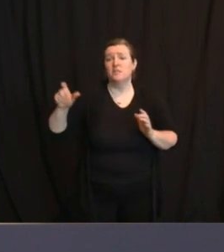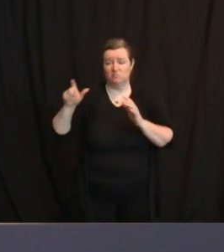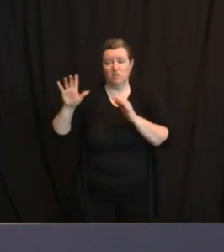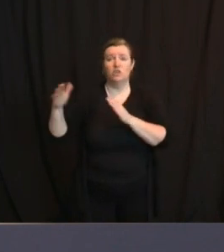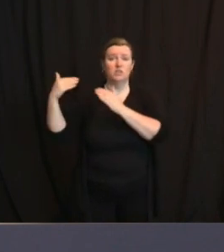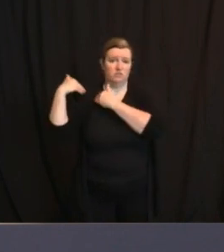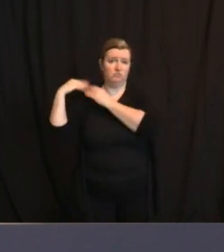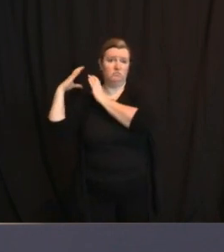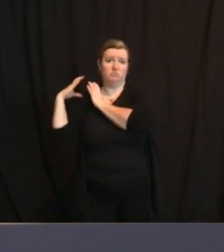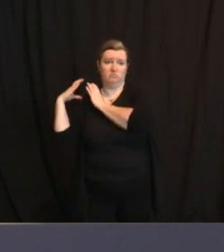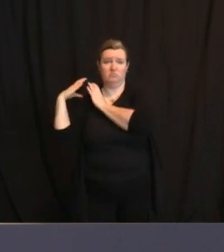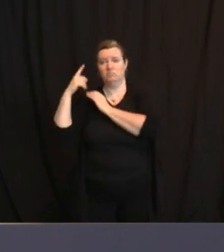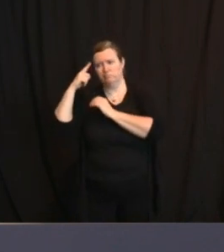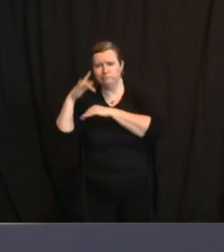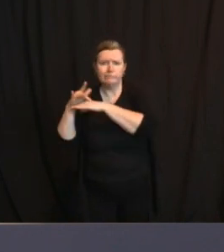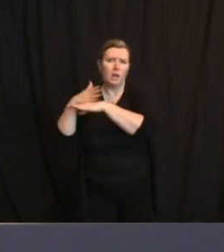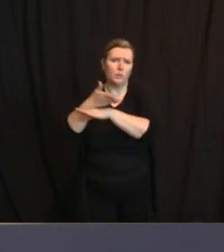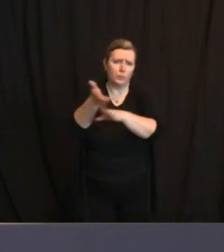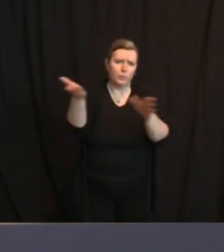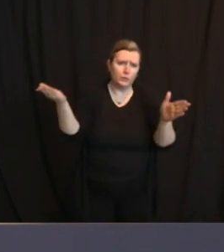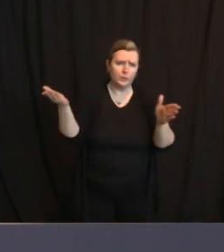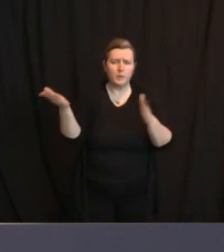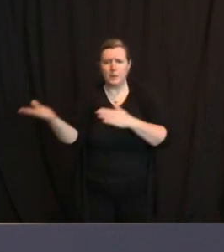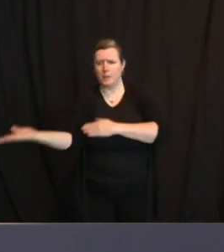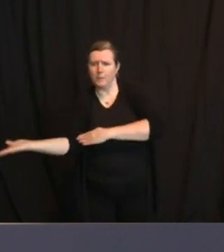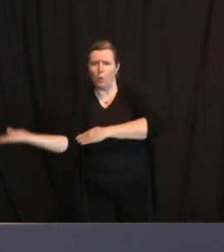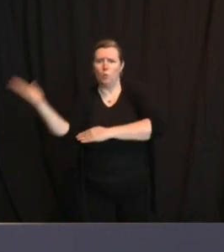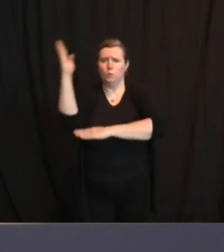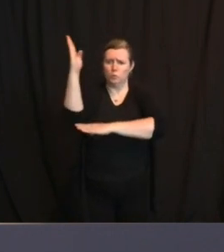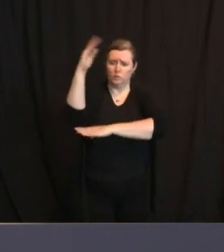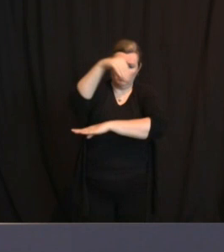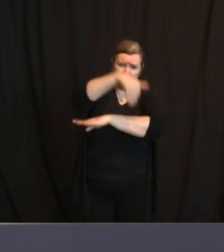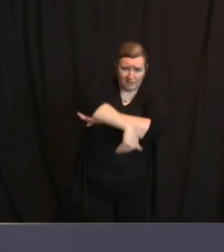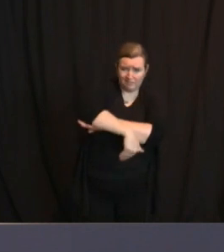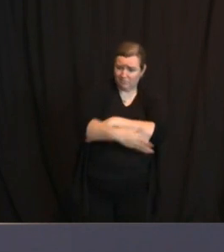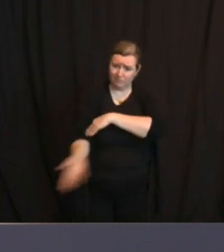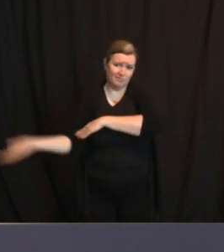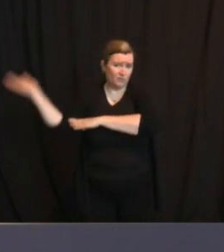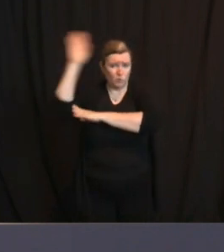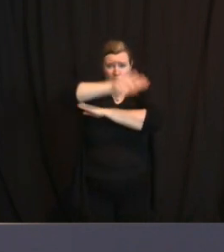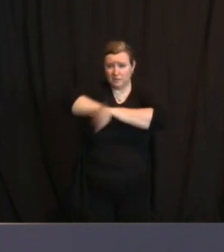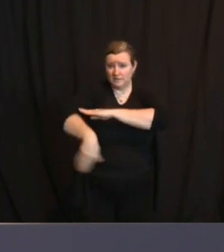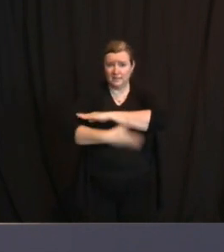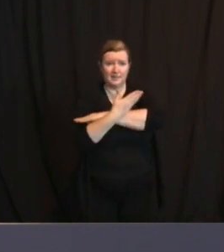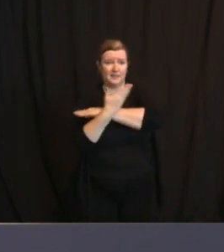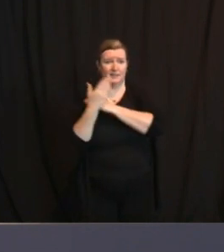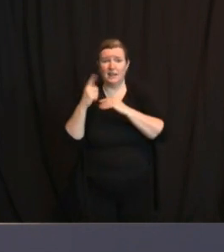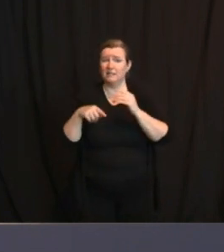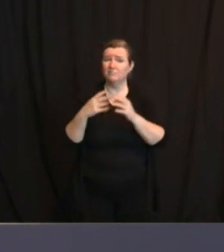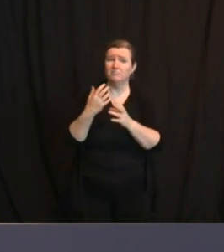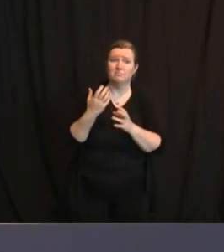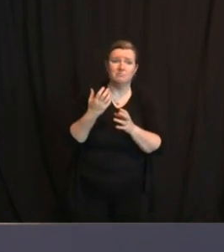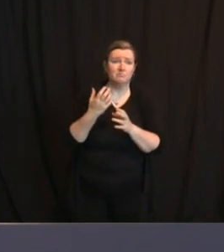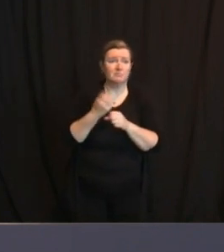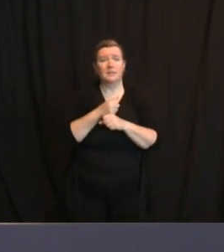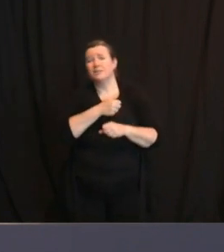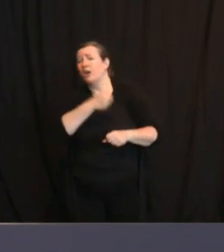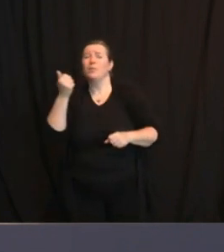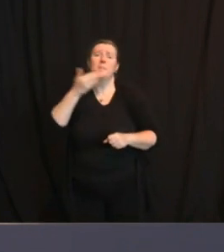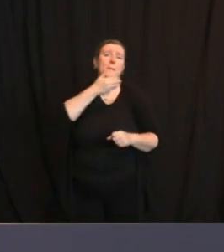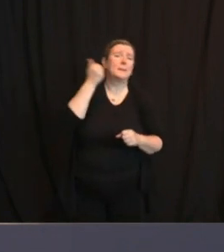night. We could not ask for better leadership, and I'm incredibly humbled to sit here every day alongside of